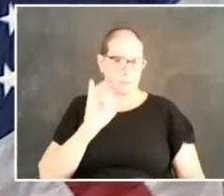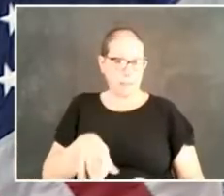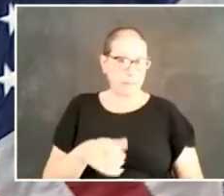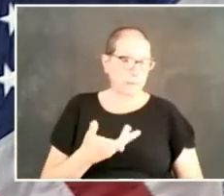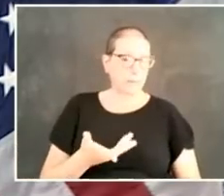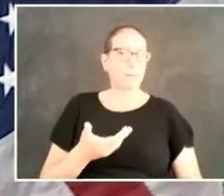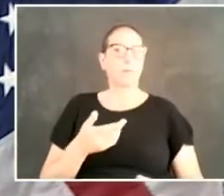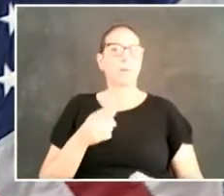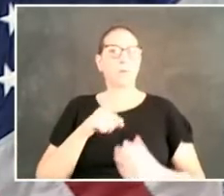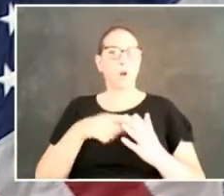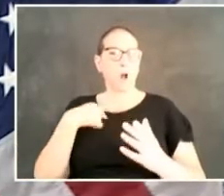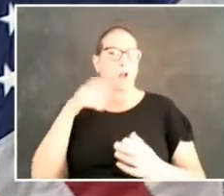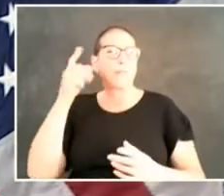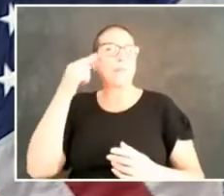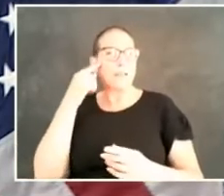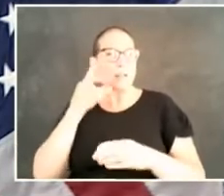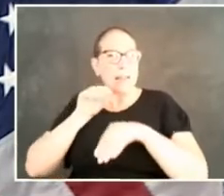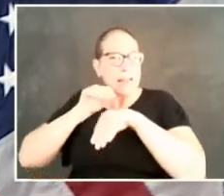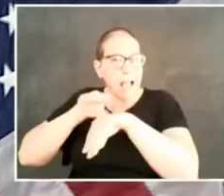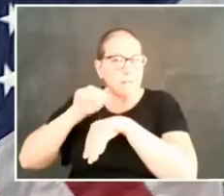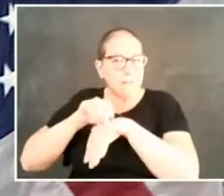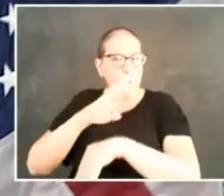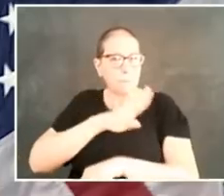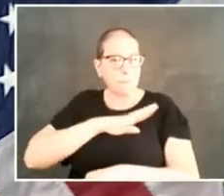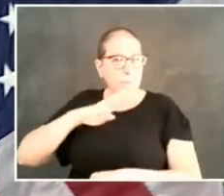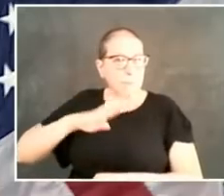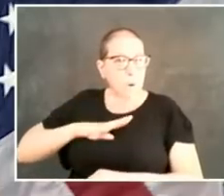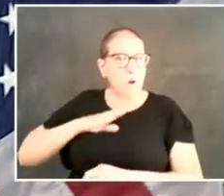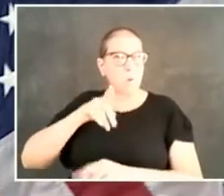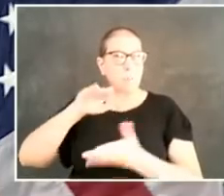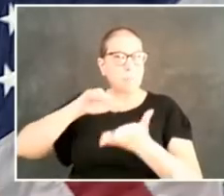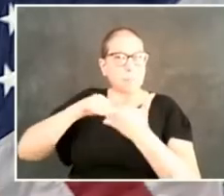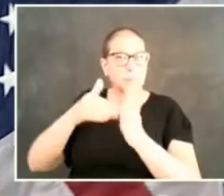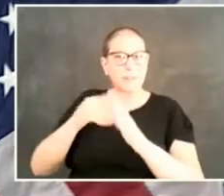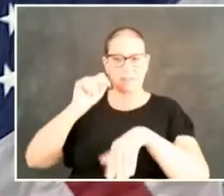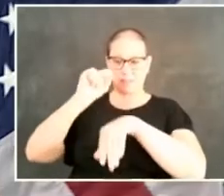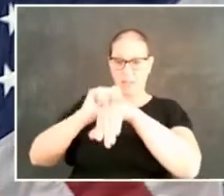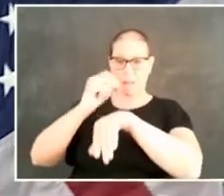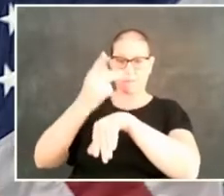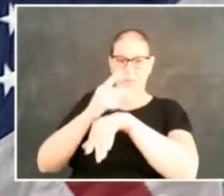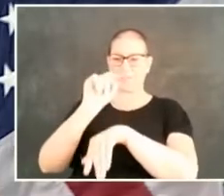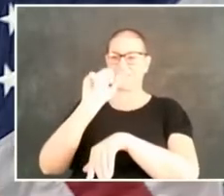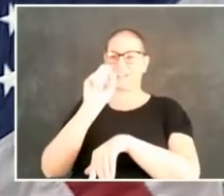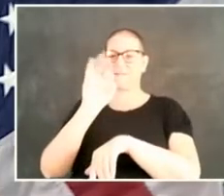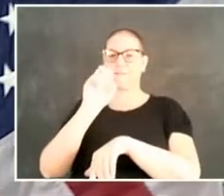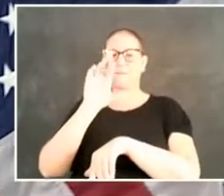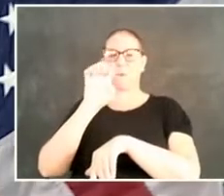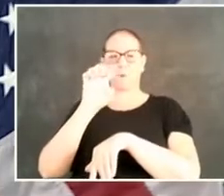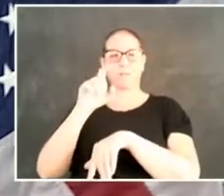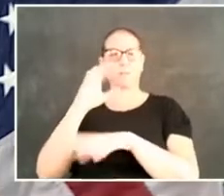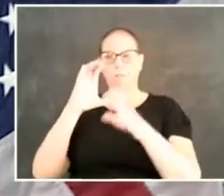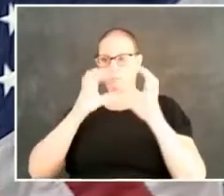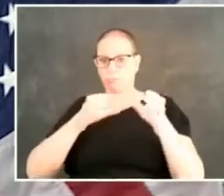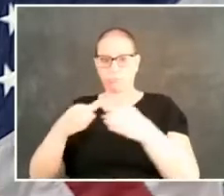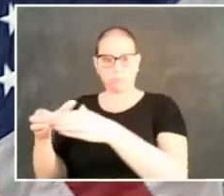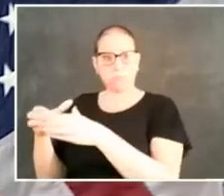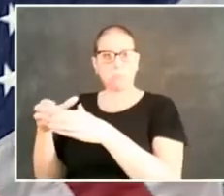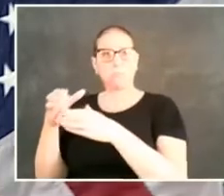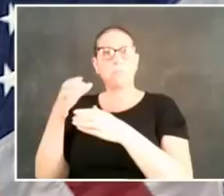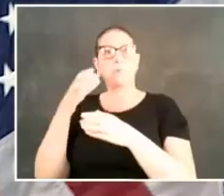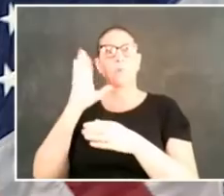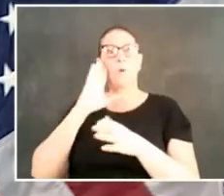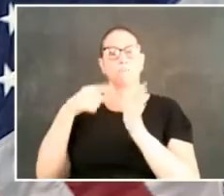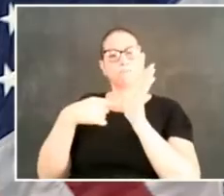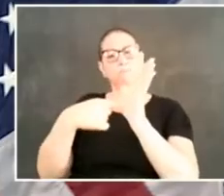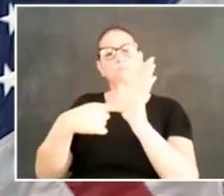the sector groups that we have put together. These are going to represent all different parts of